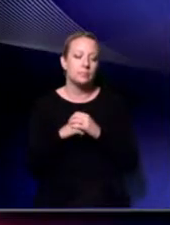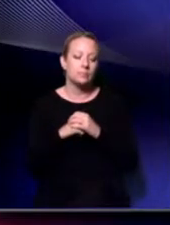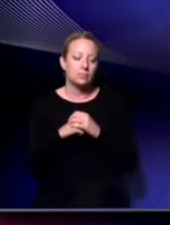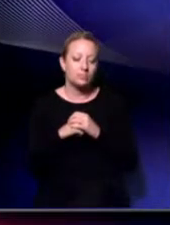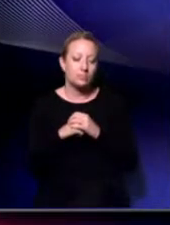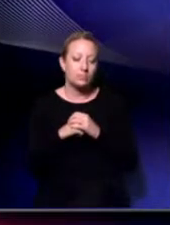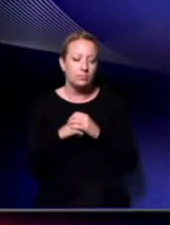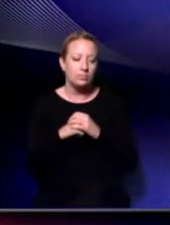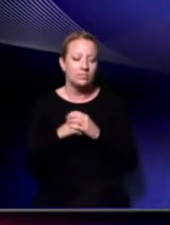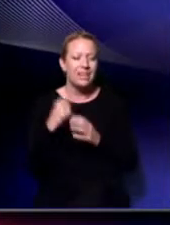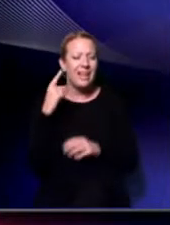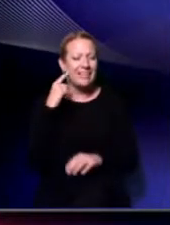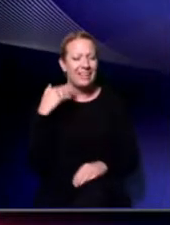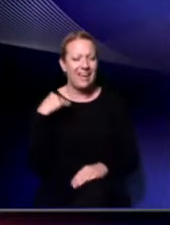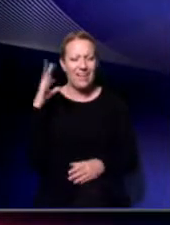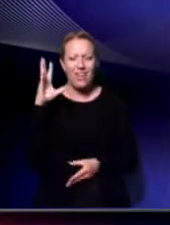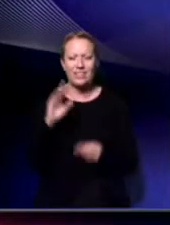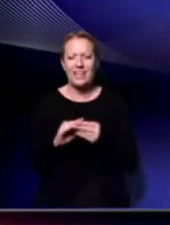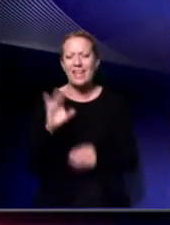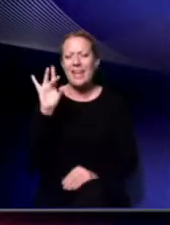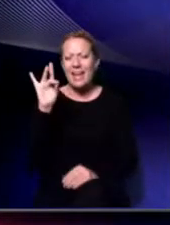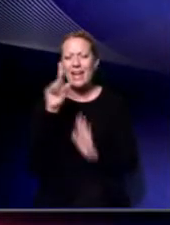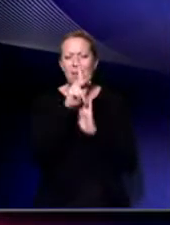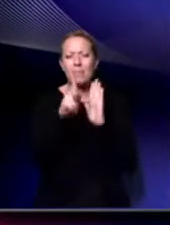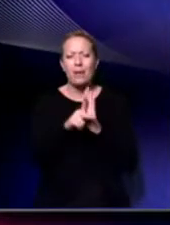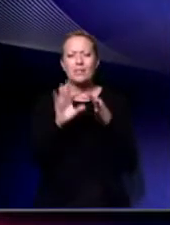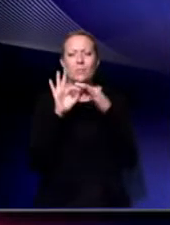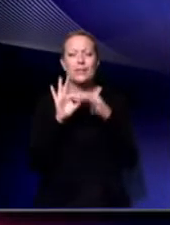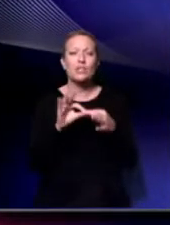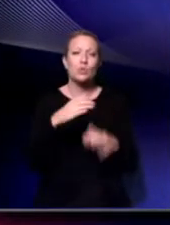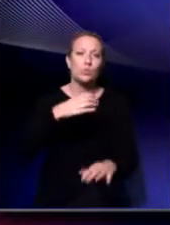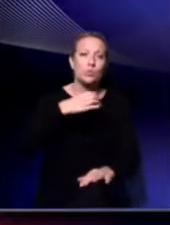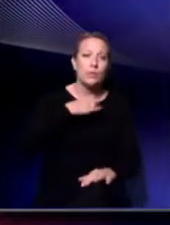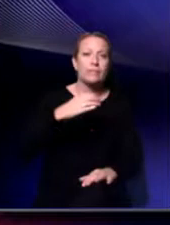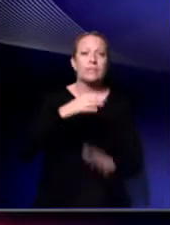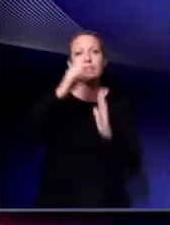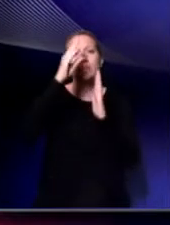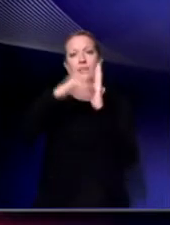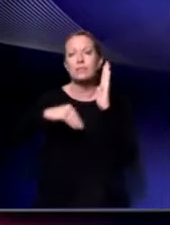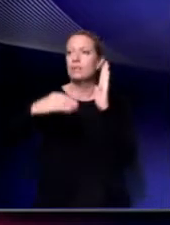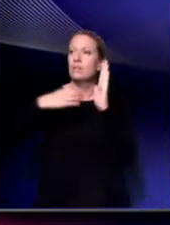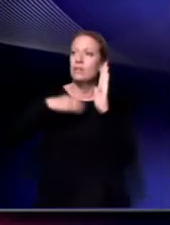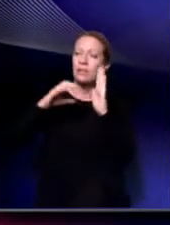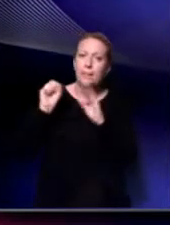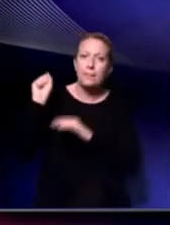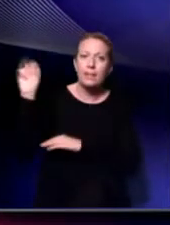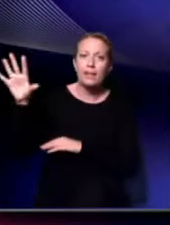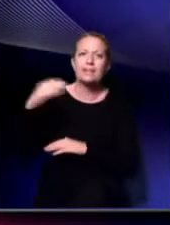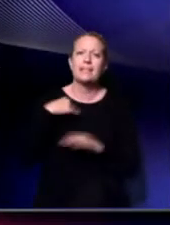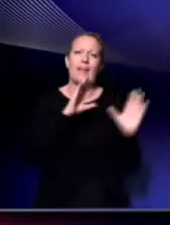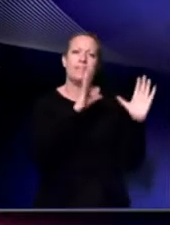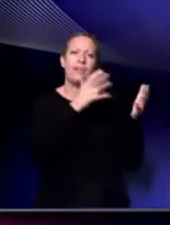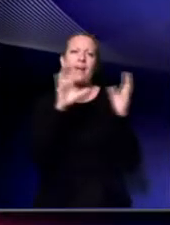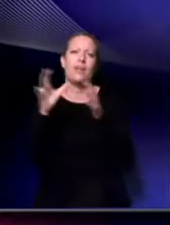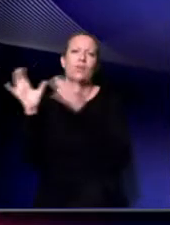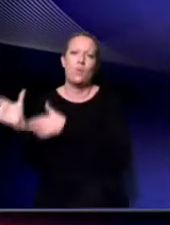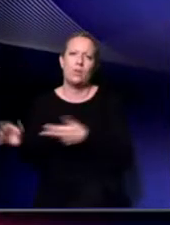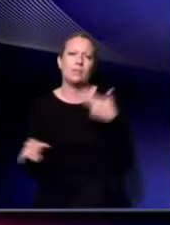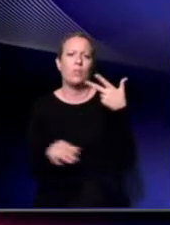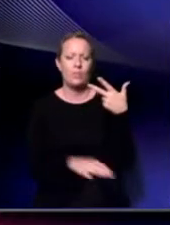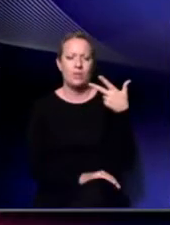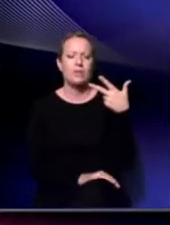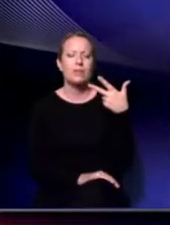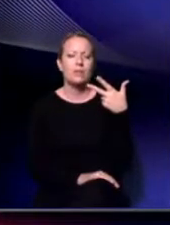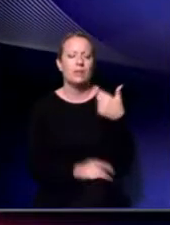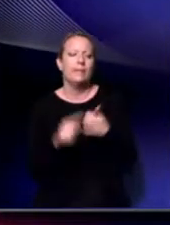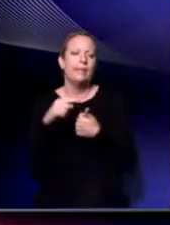about 8 different policies of grievances and complaints. They really fall into 3 categories. You know, one is